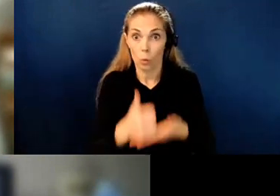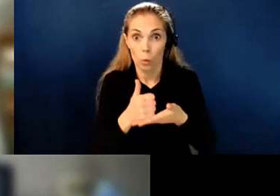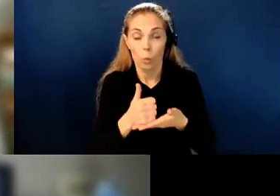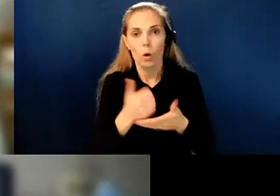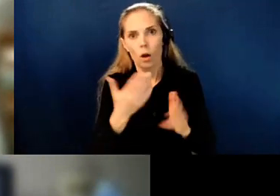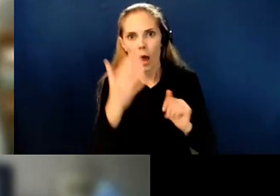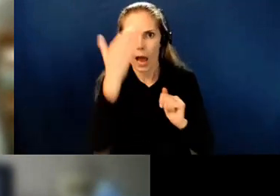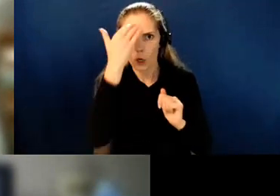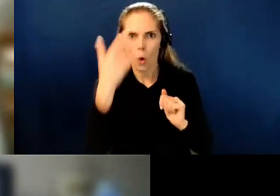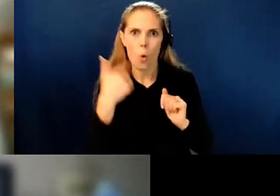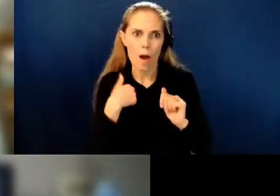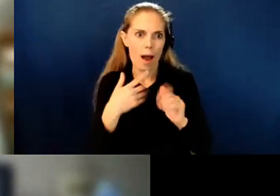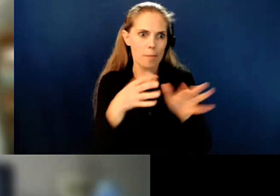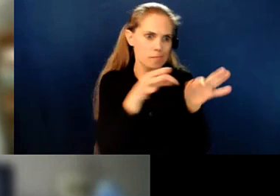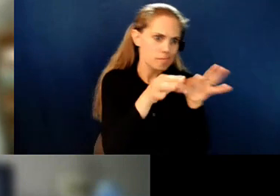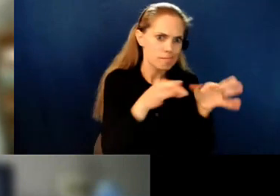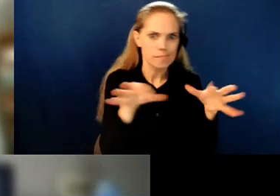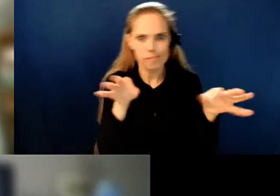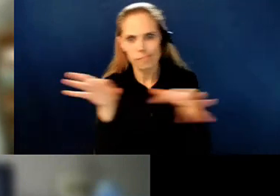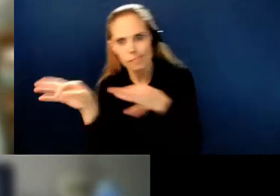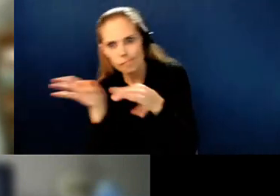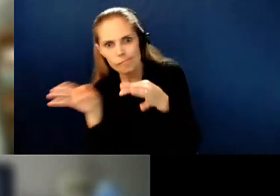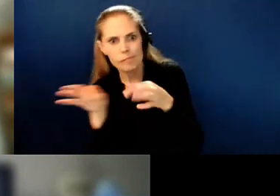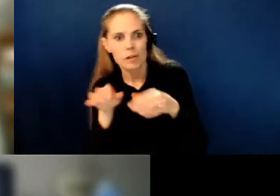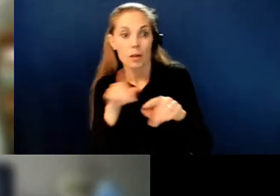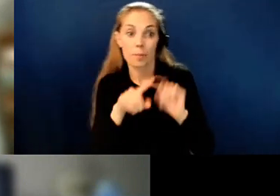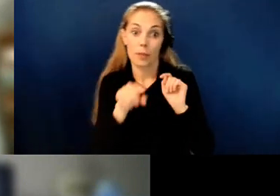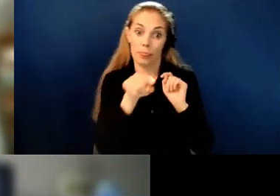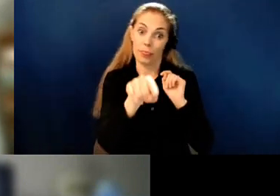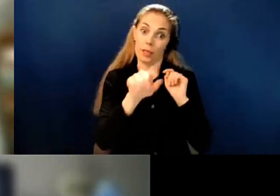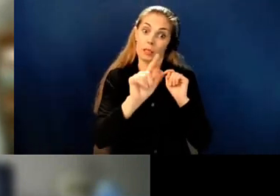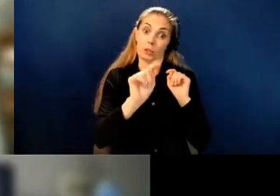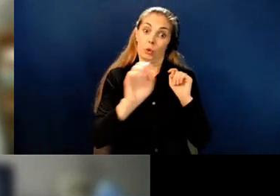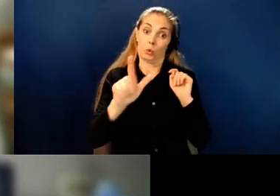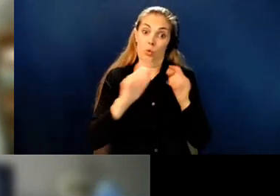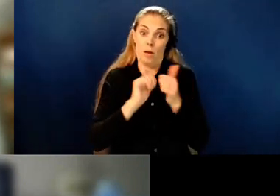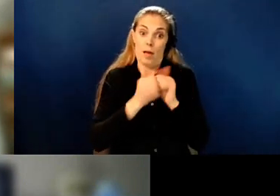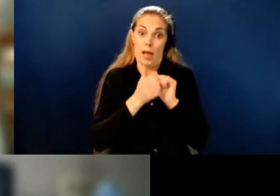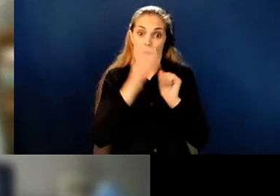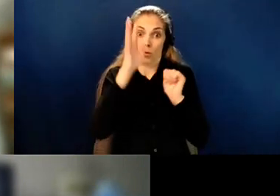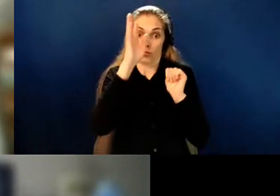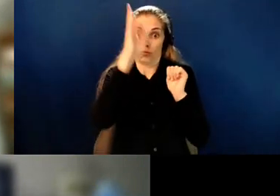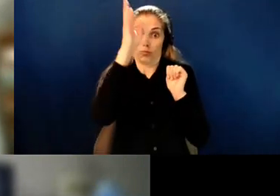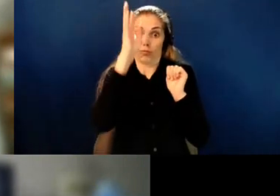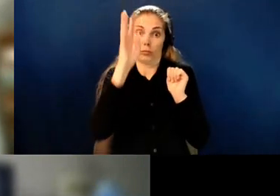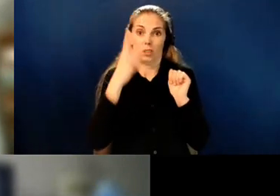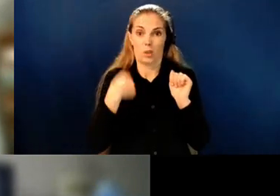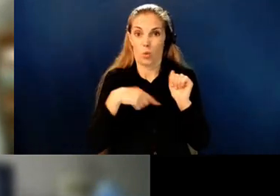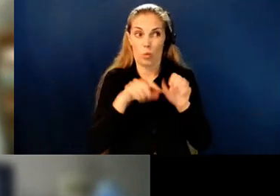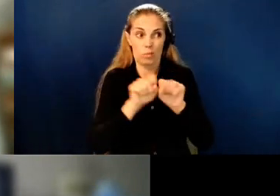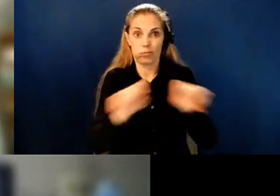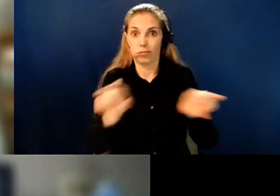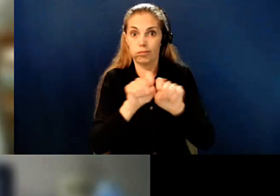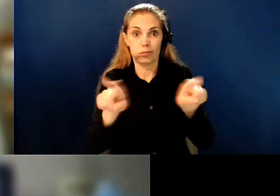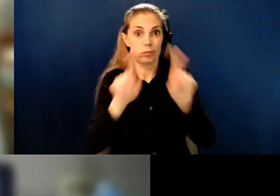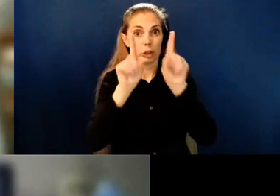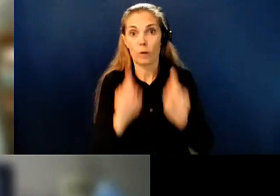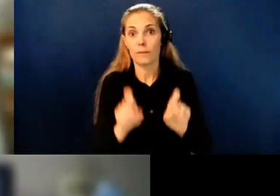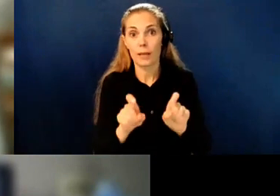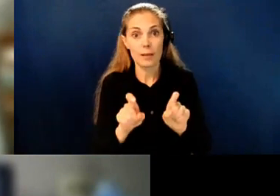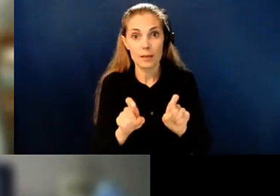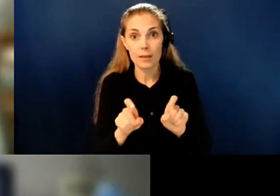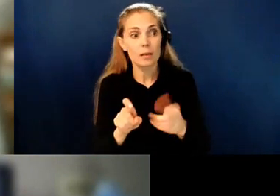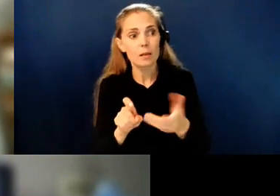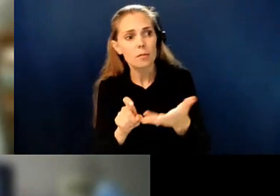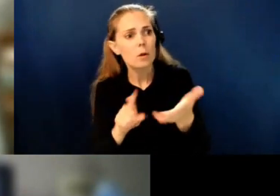we develop this tool is we send out client surveys and we say, what is it you want? Because we build stuff where we build what we think you